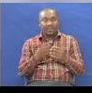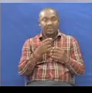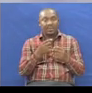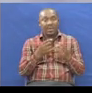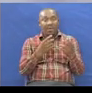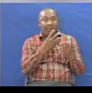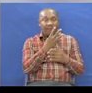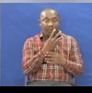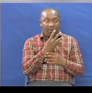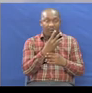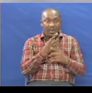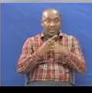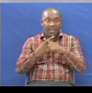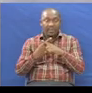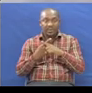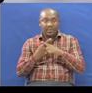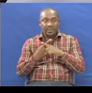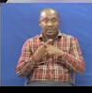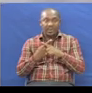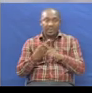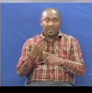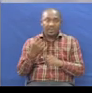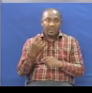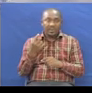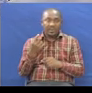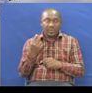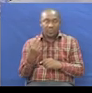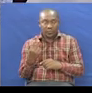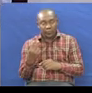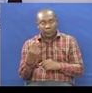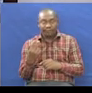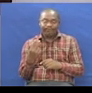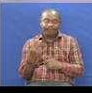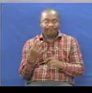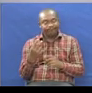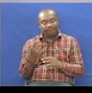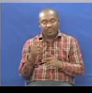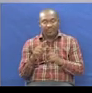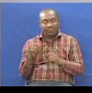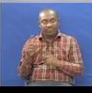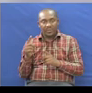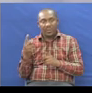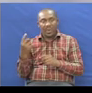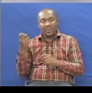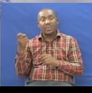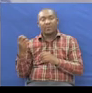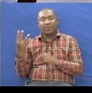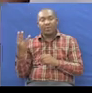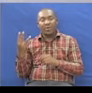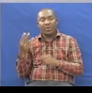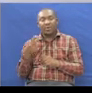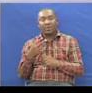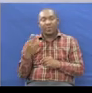also be written as 4 times, if I divide this by 4, you'll get here 2, 2 remaining 1, 4.